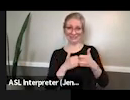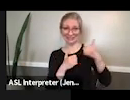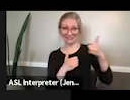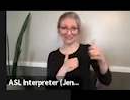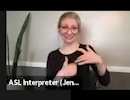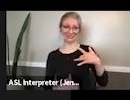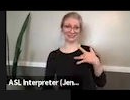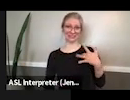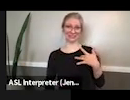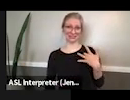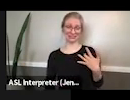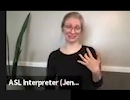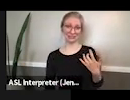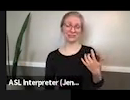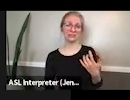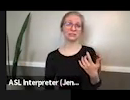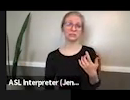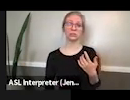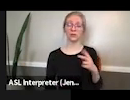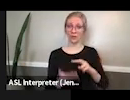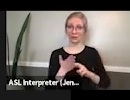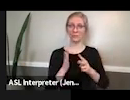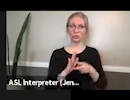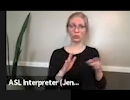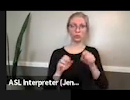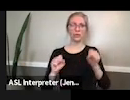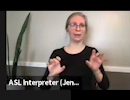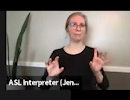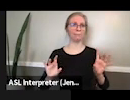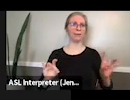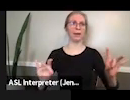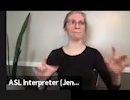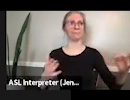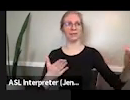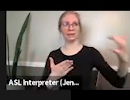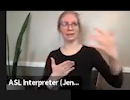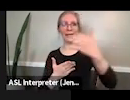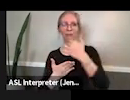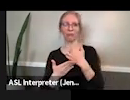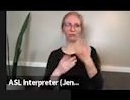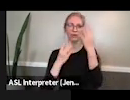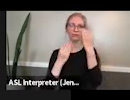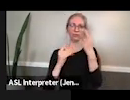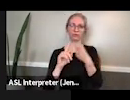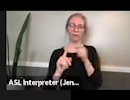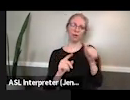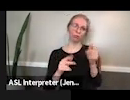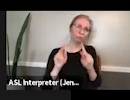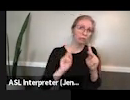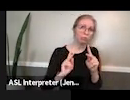sensory channel, you can pick up and gather information from other people, from the environment that